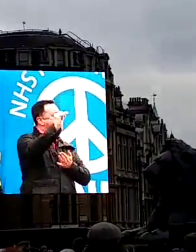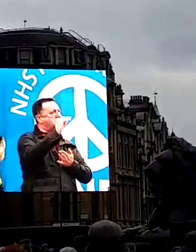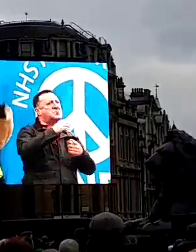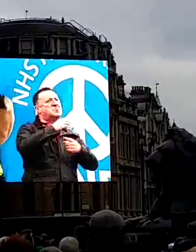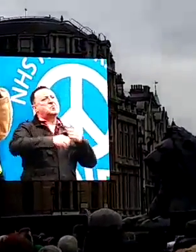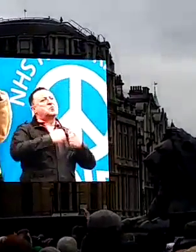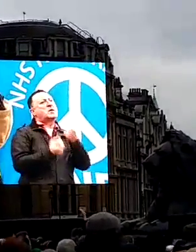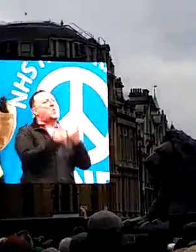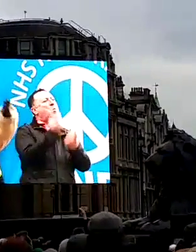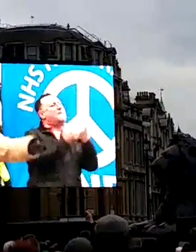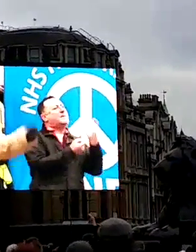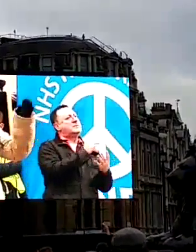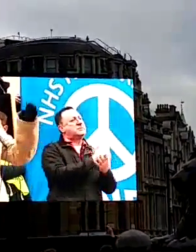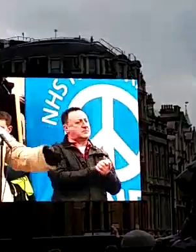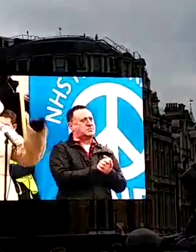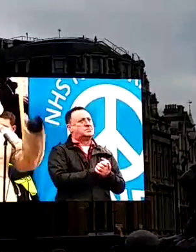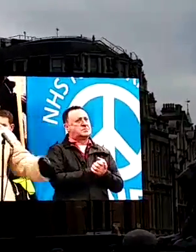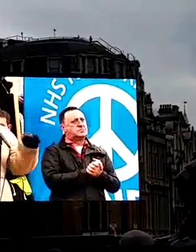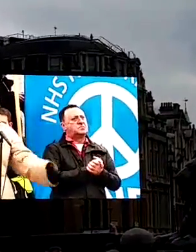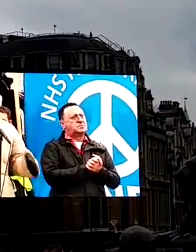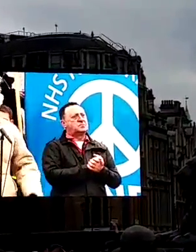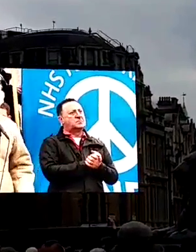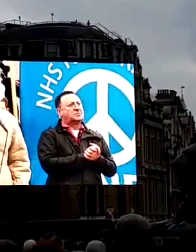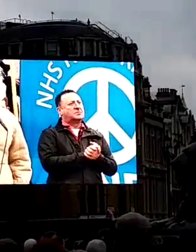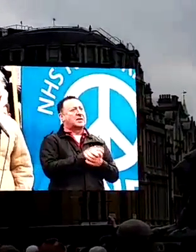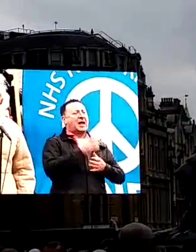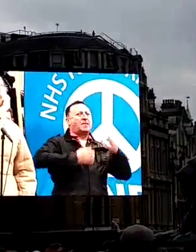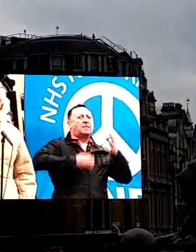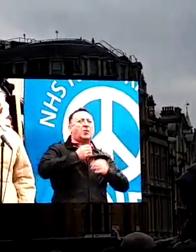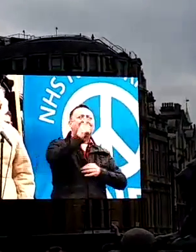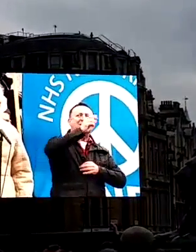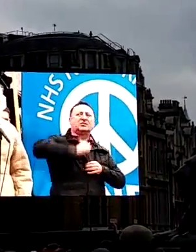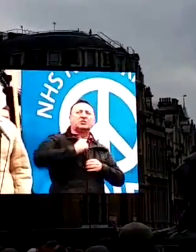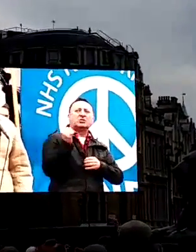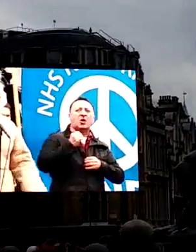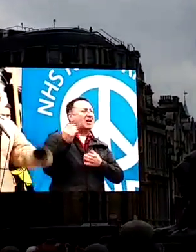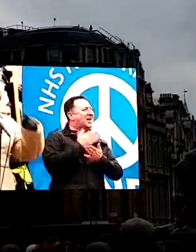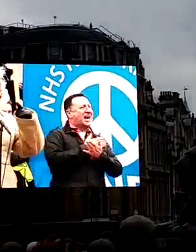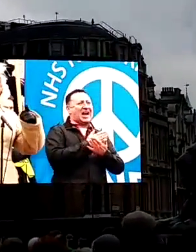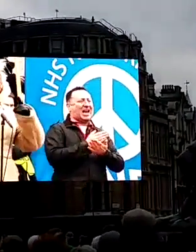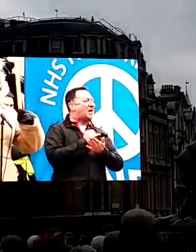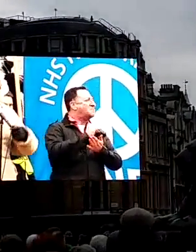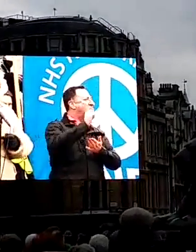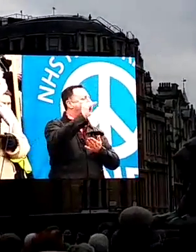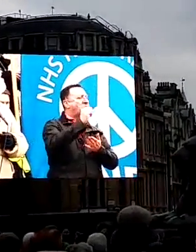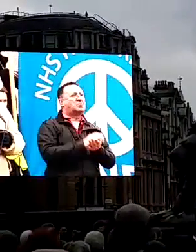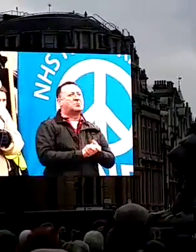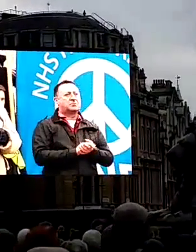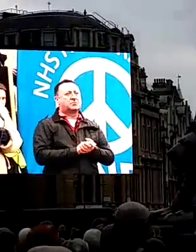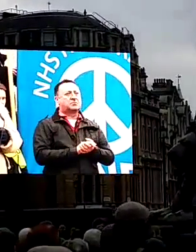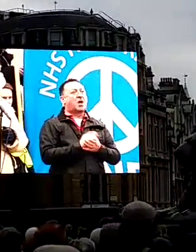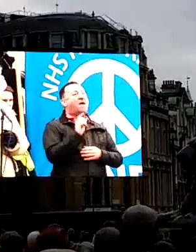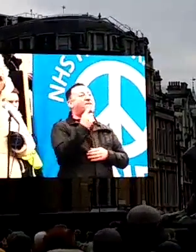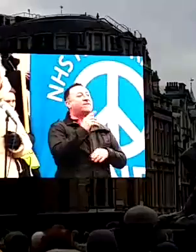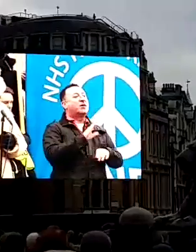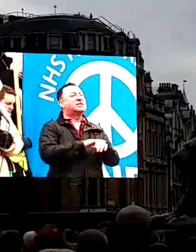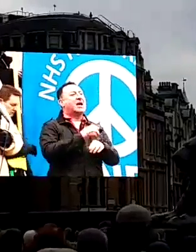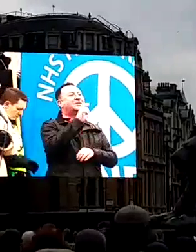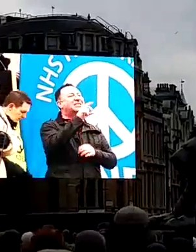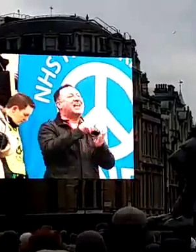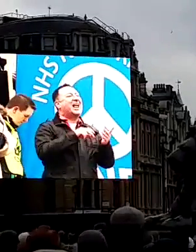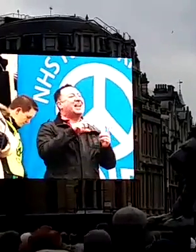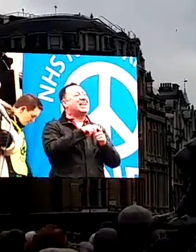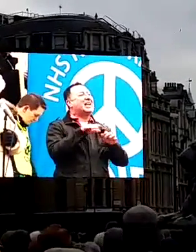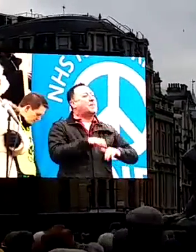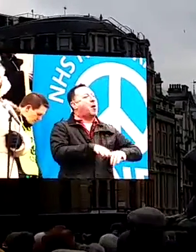weapons, and the representatives making that very clear today. You know, the first CND march I went